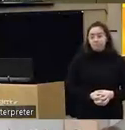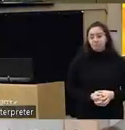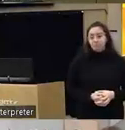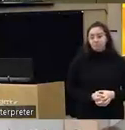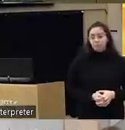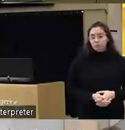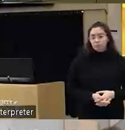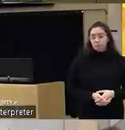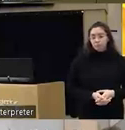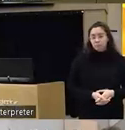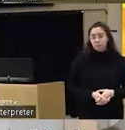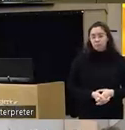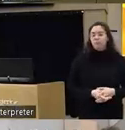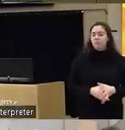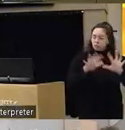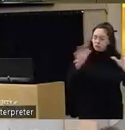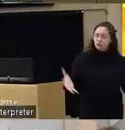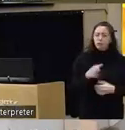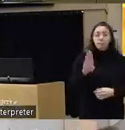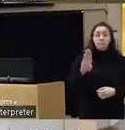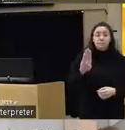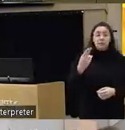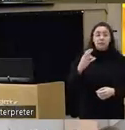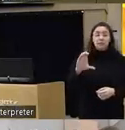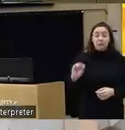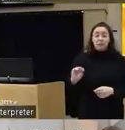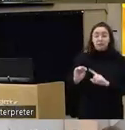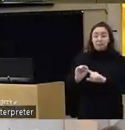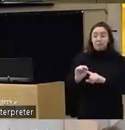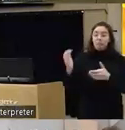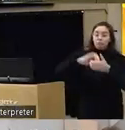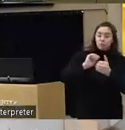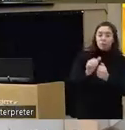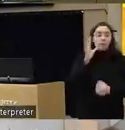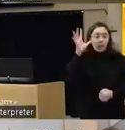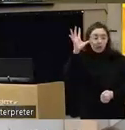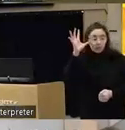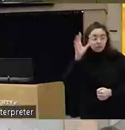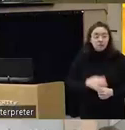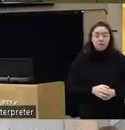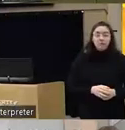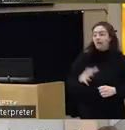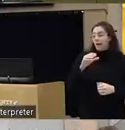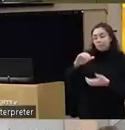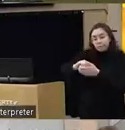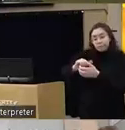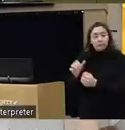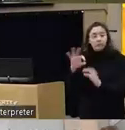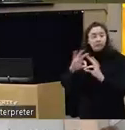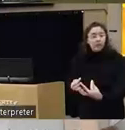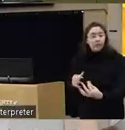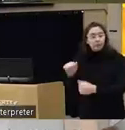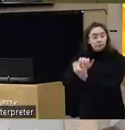we encourage the BHCM to engage with parents as full partners, and I would say also take a family-based approach to collaborative